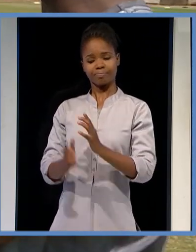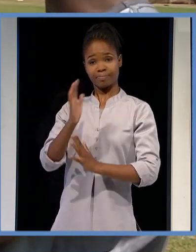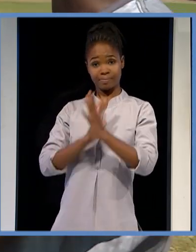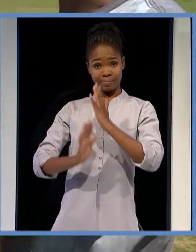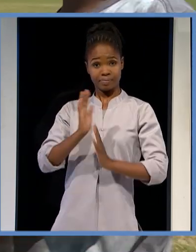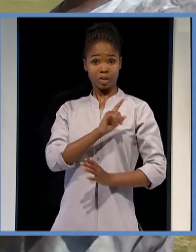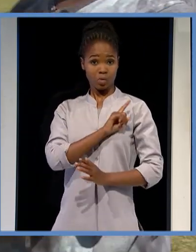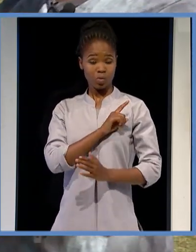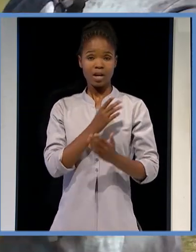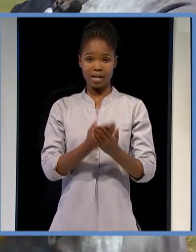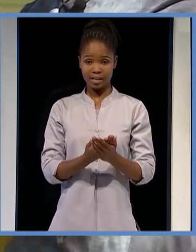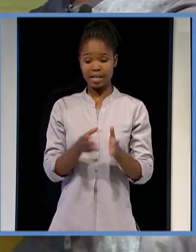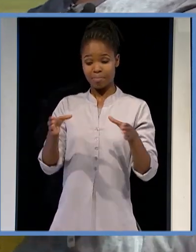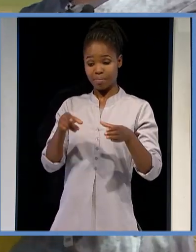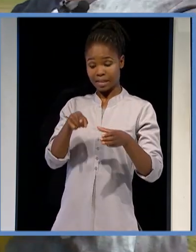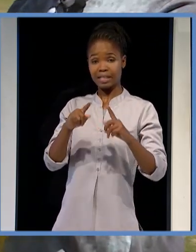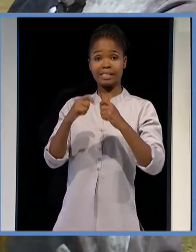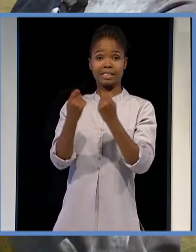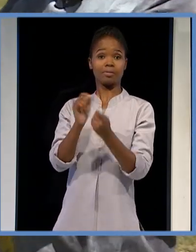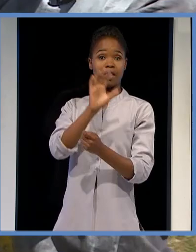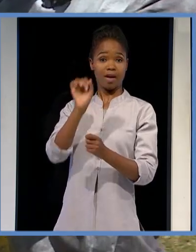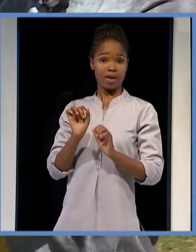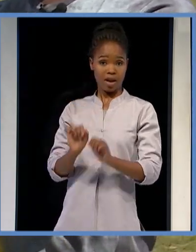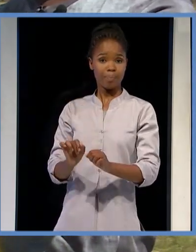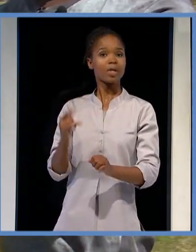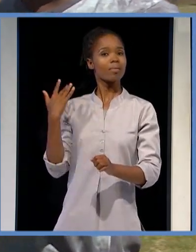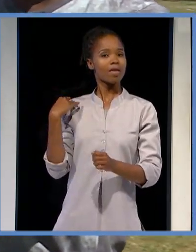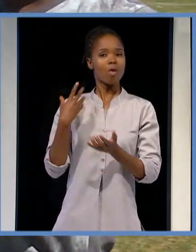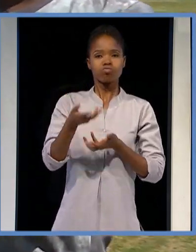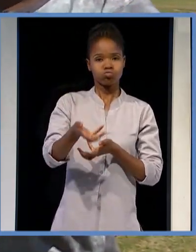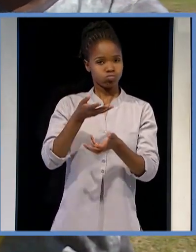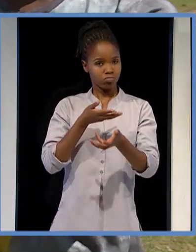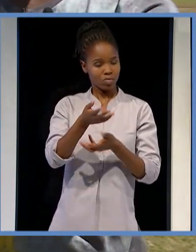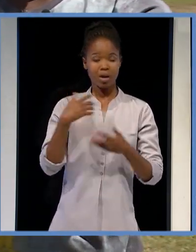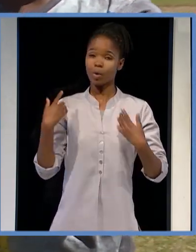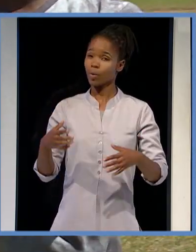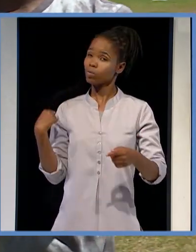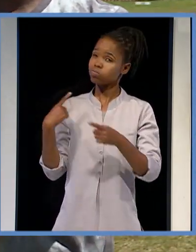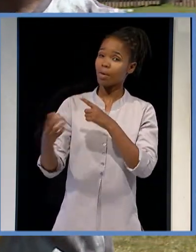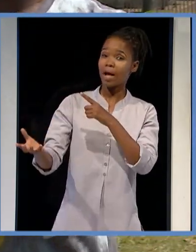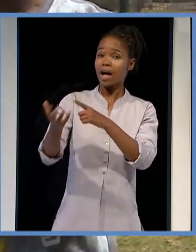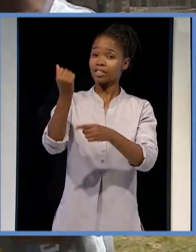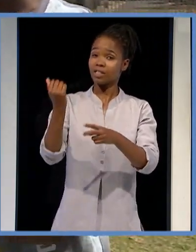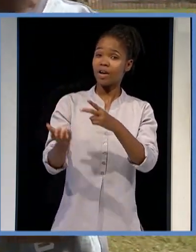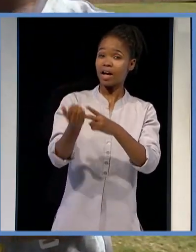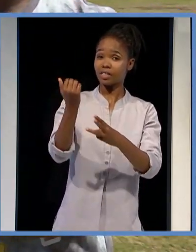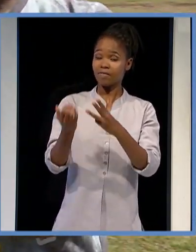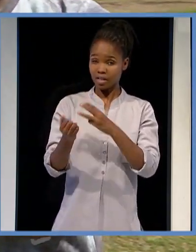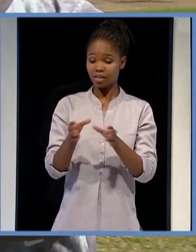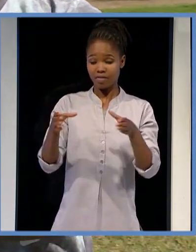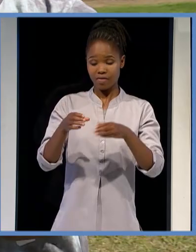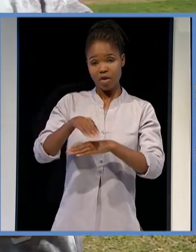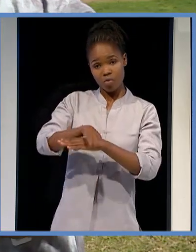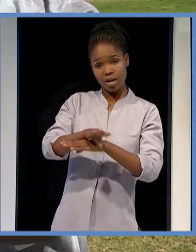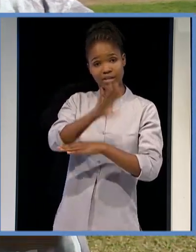about the South African team, because earlier on we had a discussion about the achievements that we've had as blind cricket